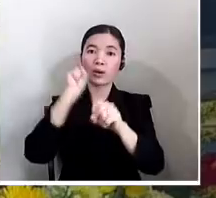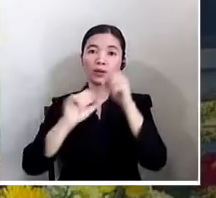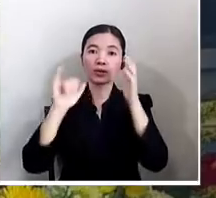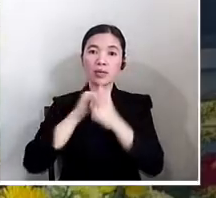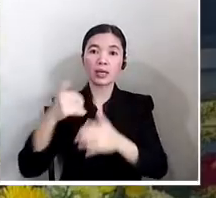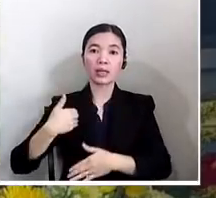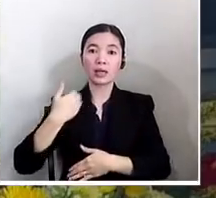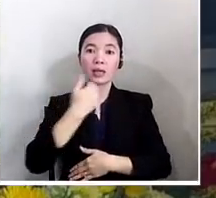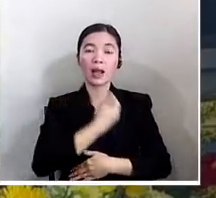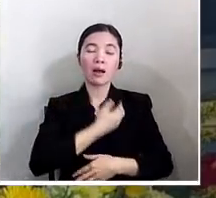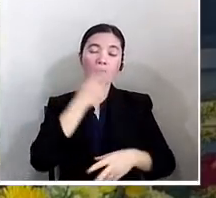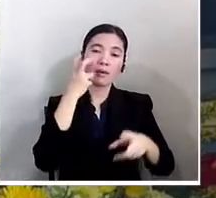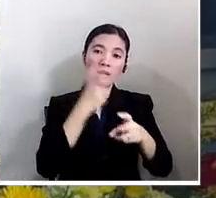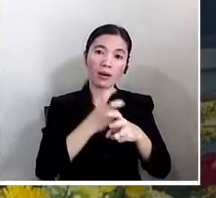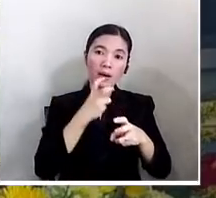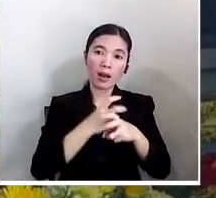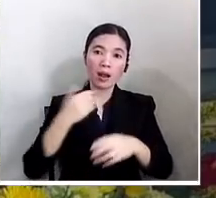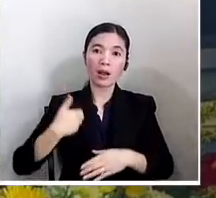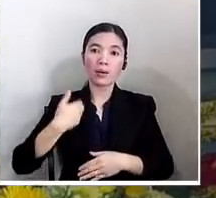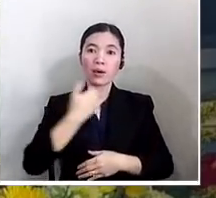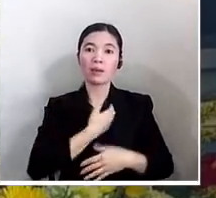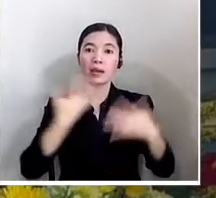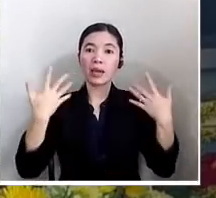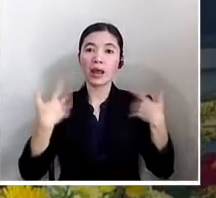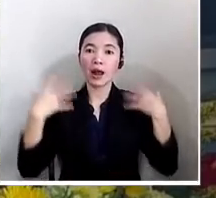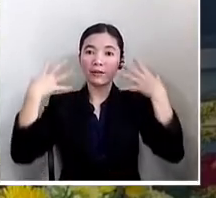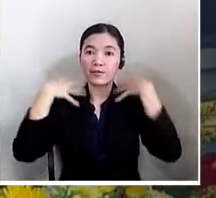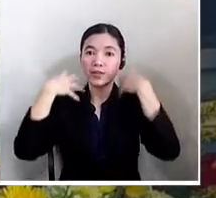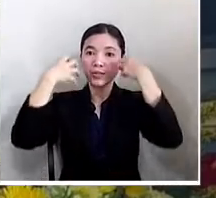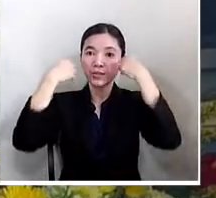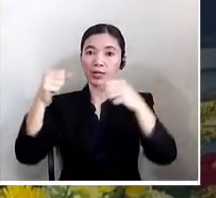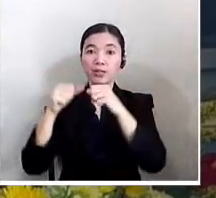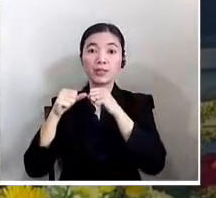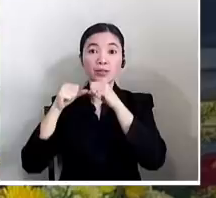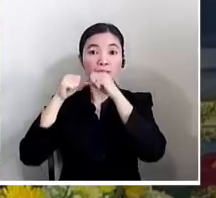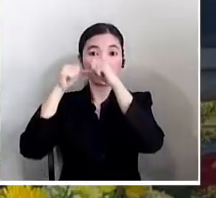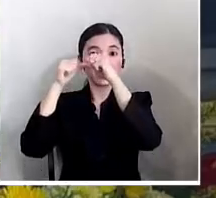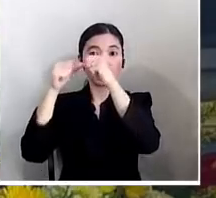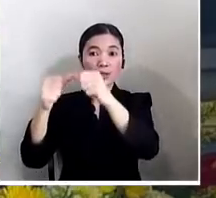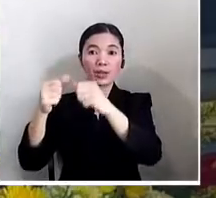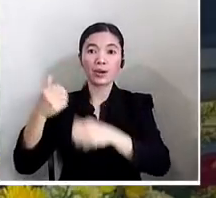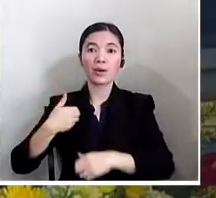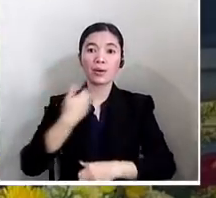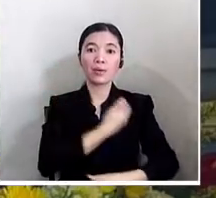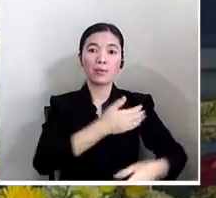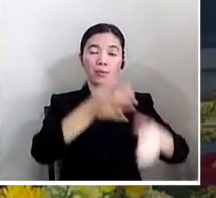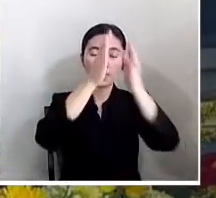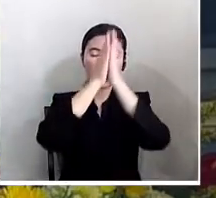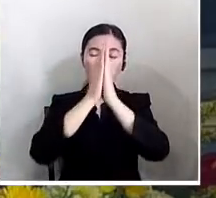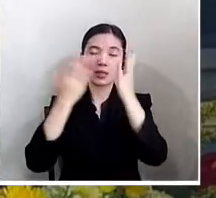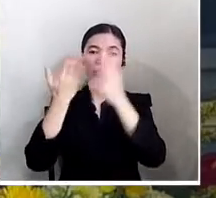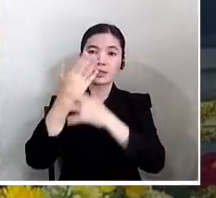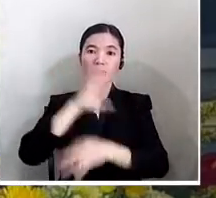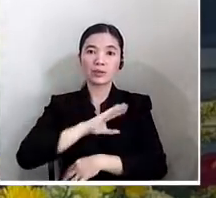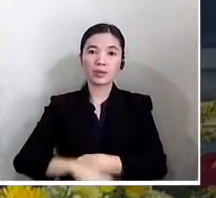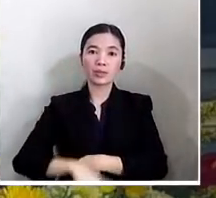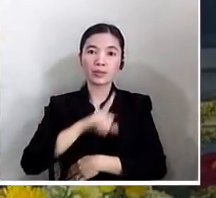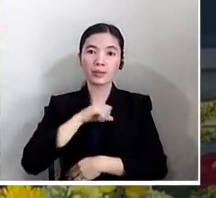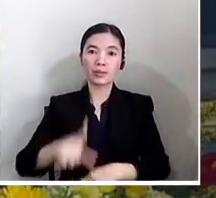difficulties we may have the strength to persevere. We ask this through Christ our Lord.